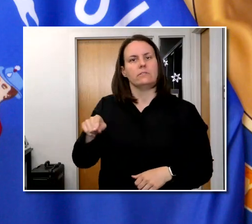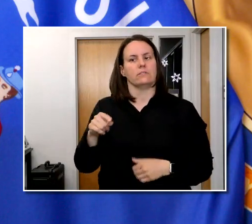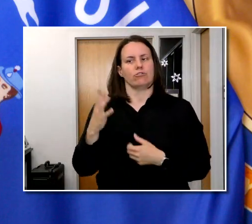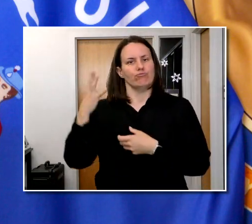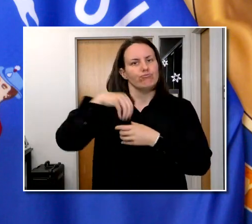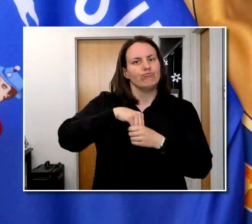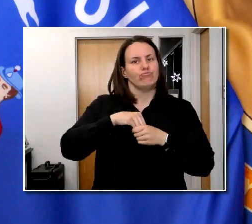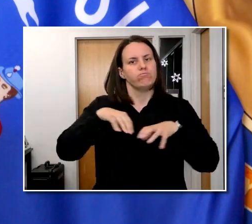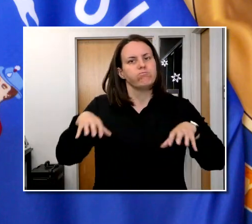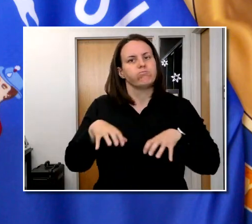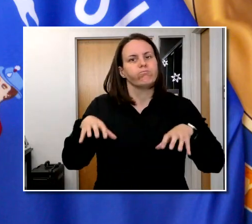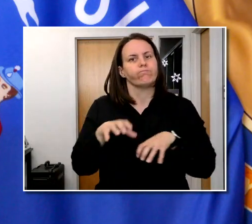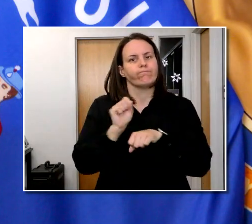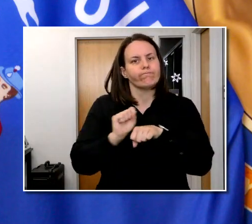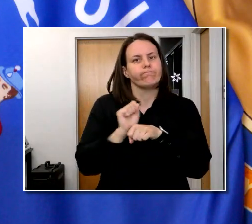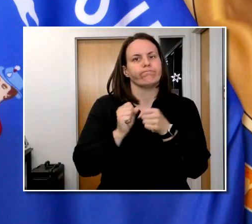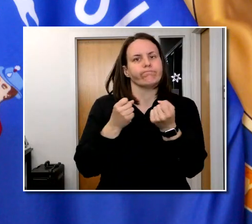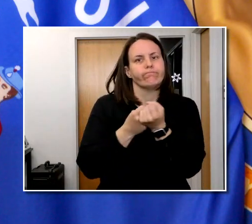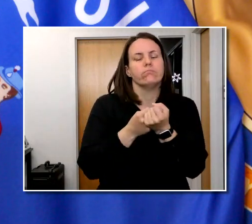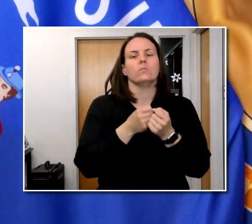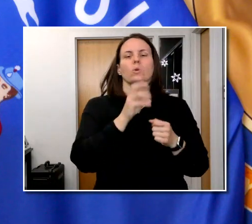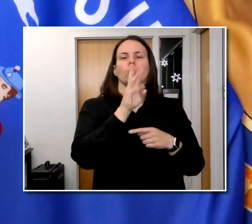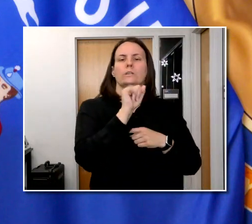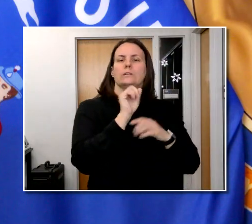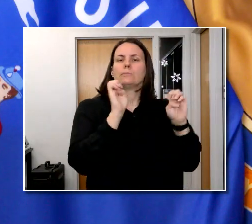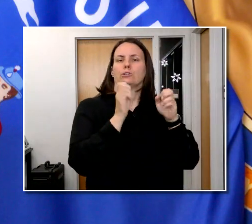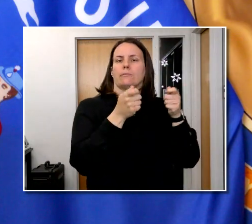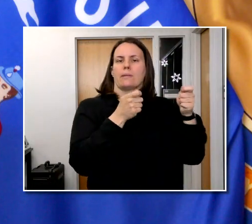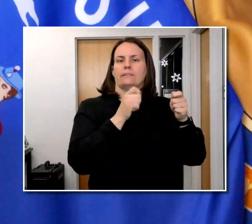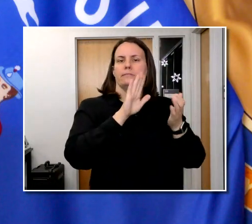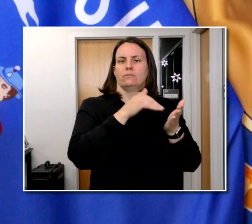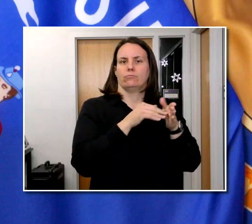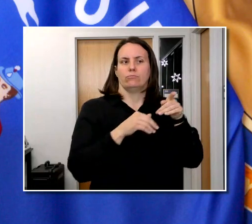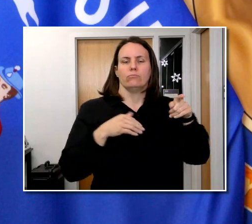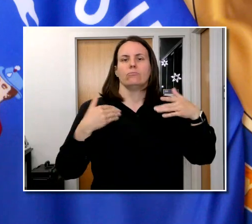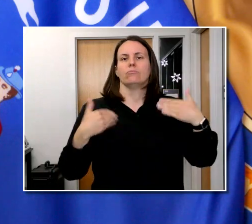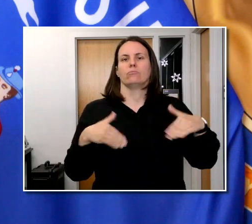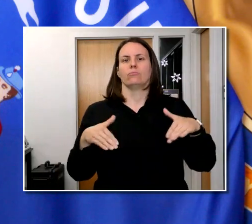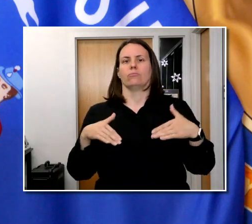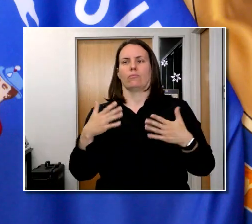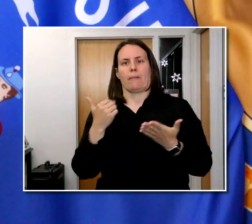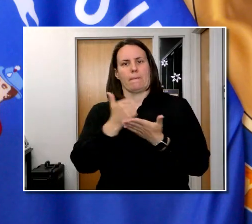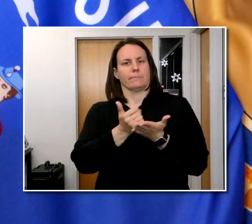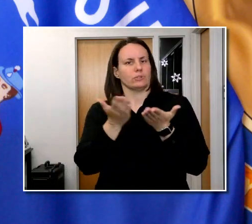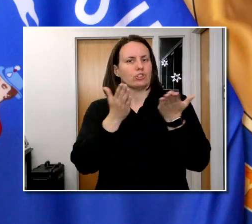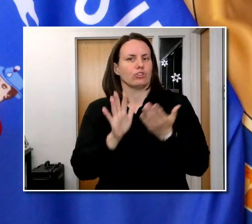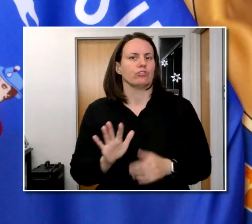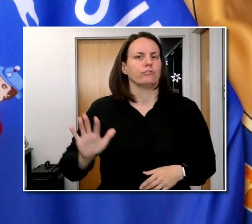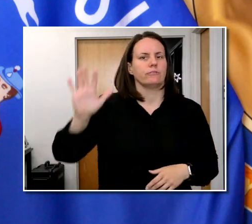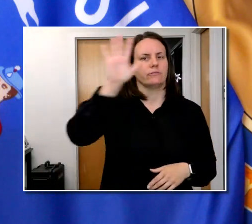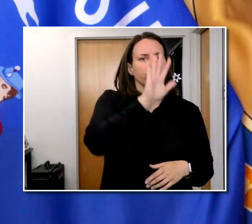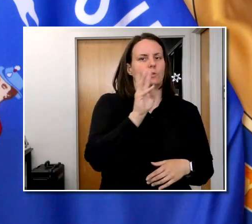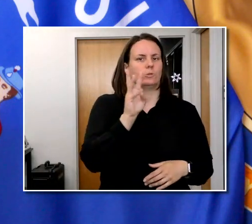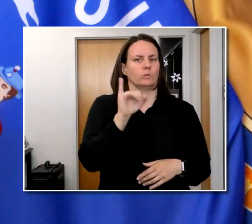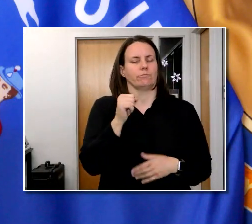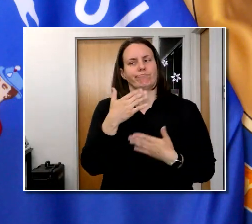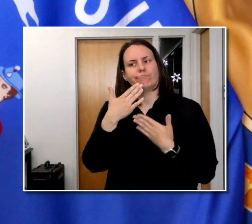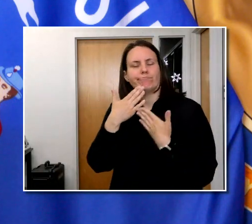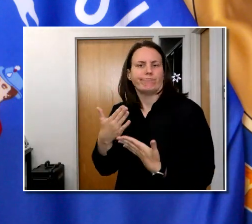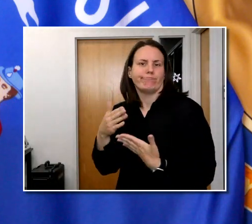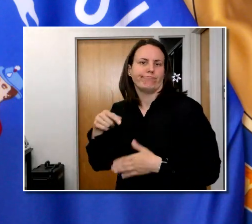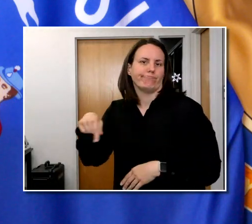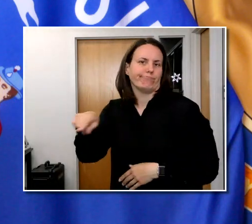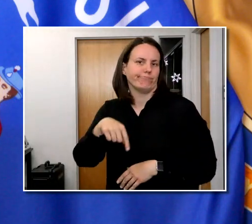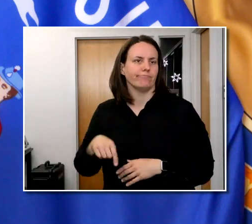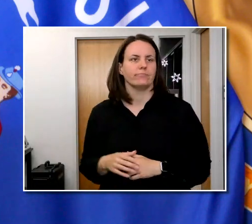have selflessly answered the call to serve their state in this time of need. Likewise, seeing everyone from across state